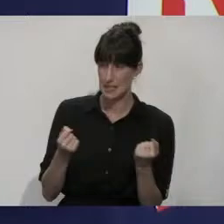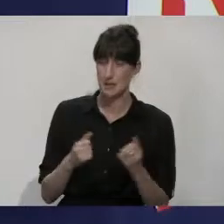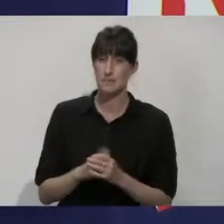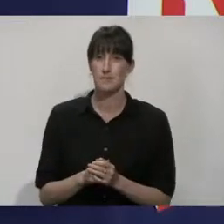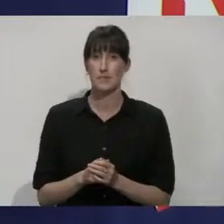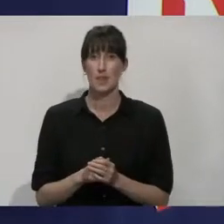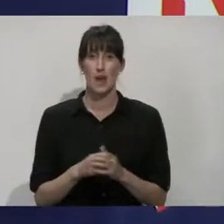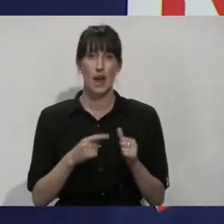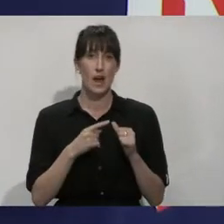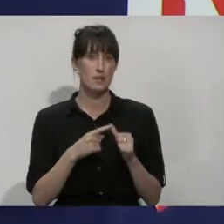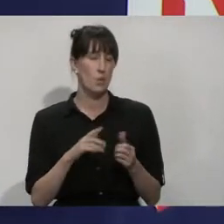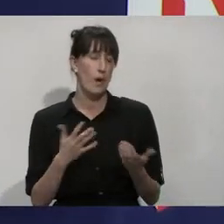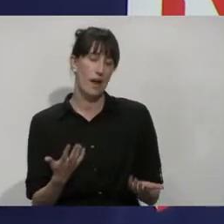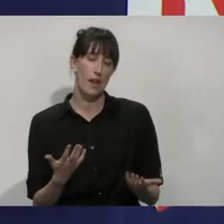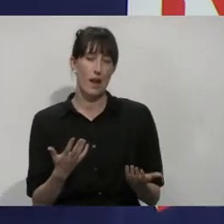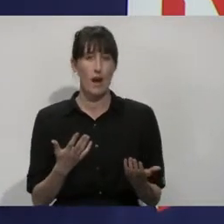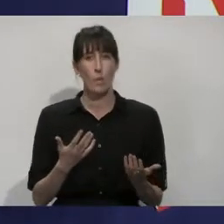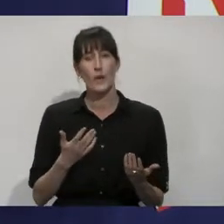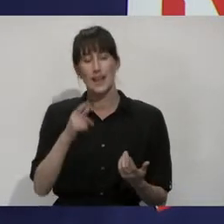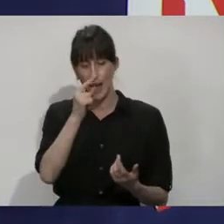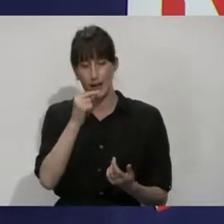not ruling anything in or out at this point.